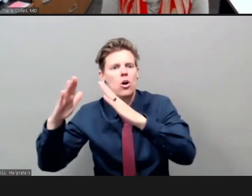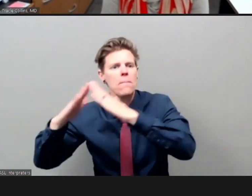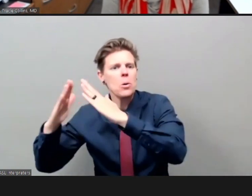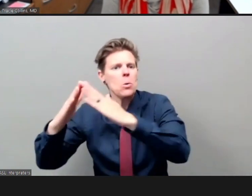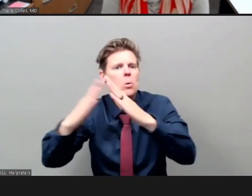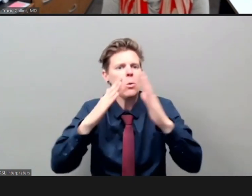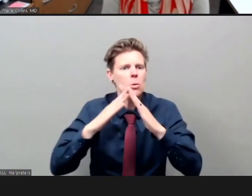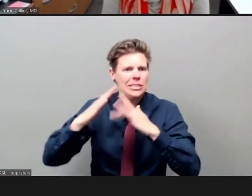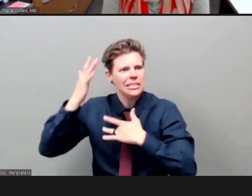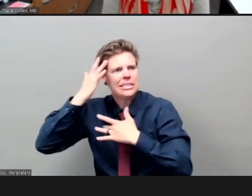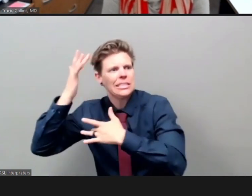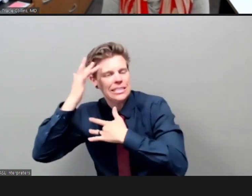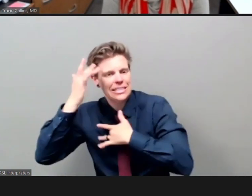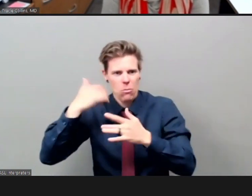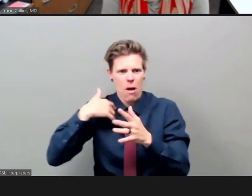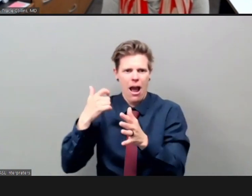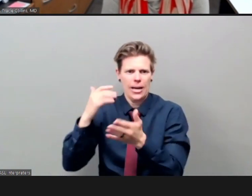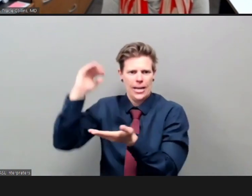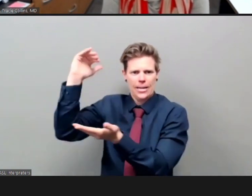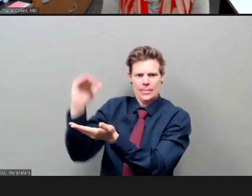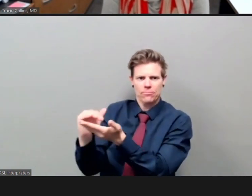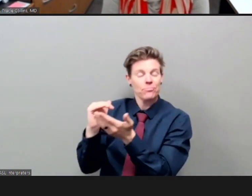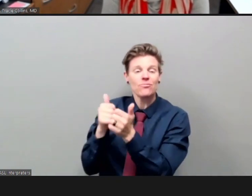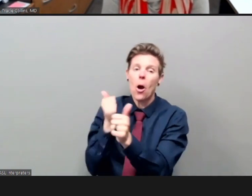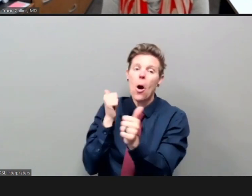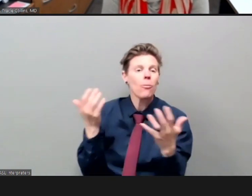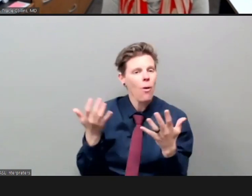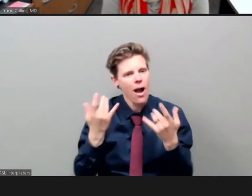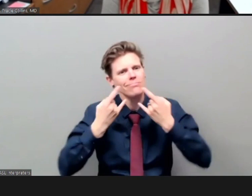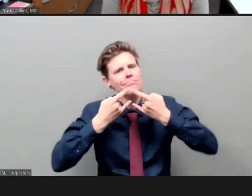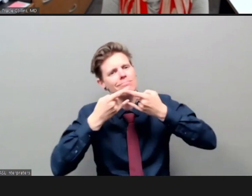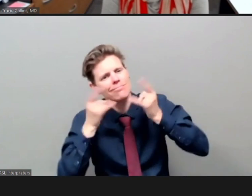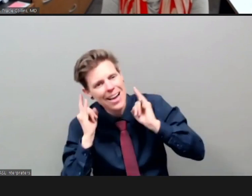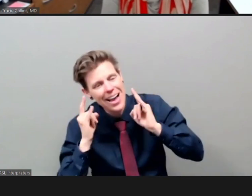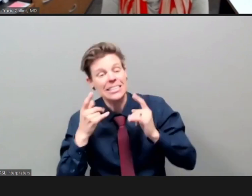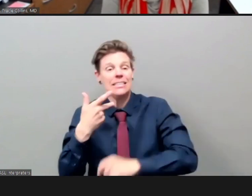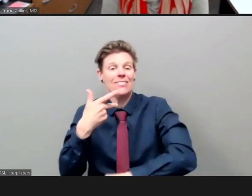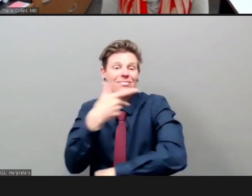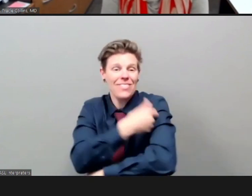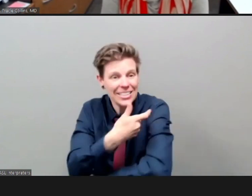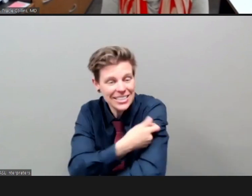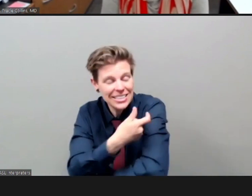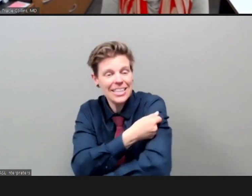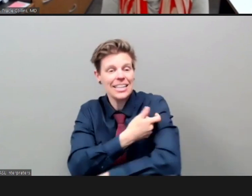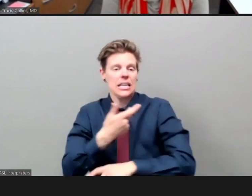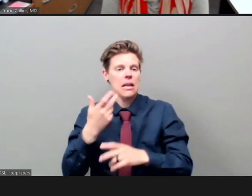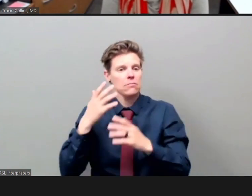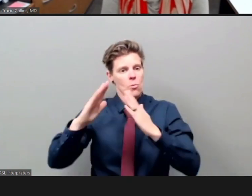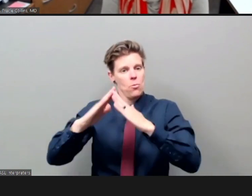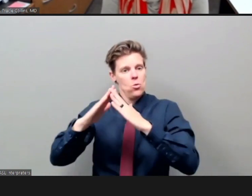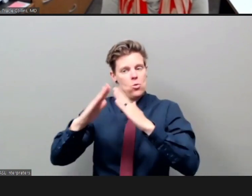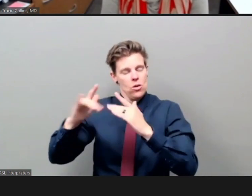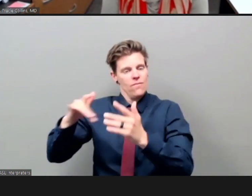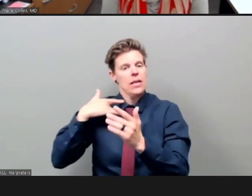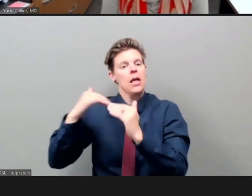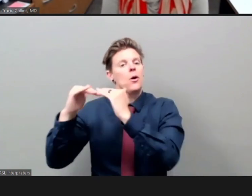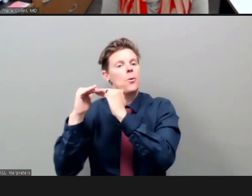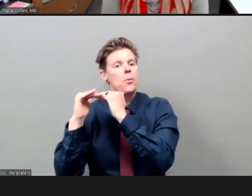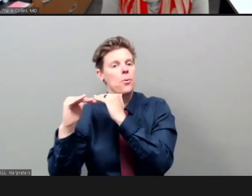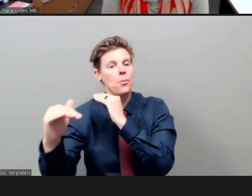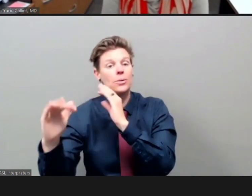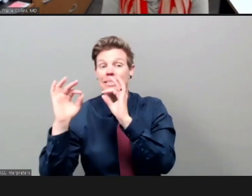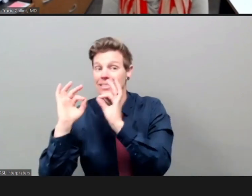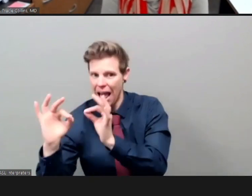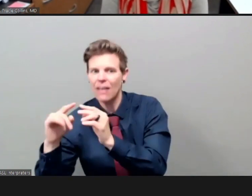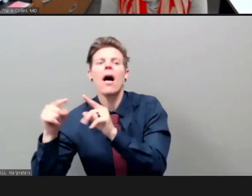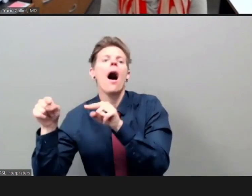safe practices and our vaccine rates. The more stable the environment is for in-person learning. I know that